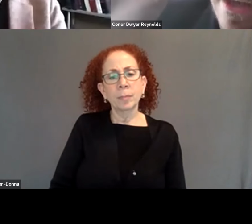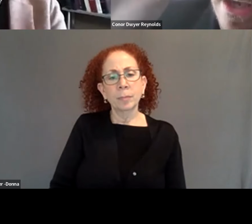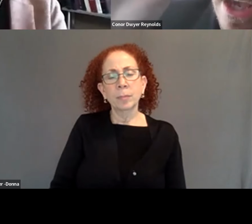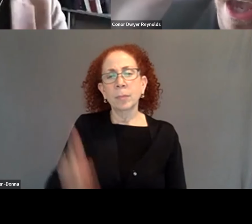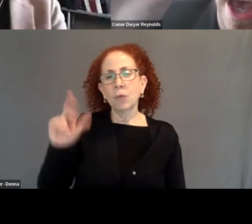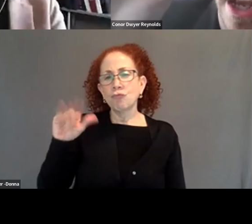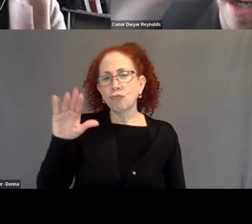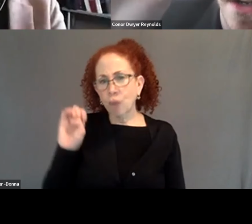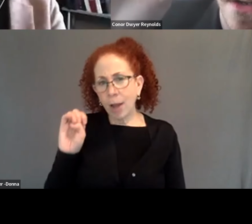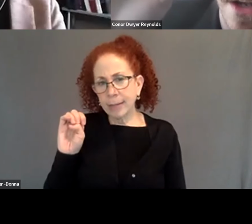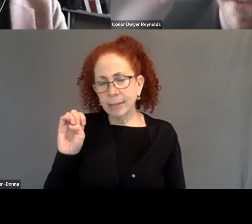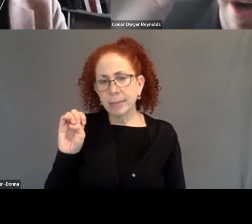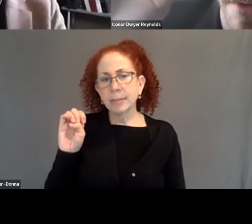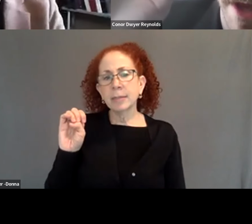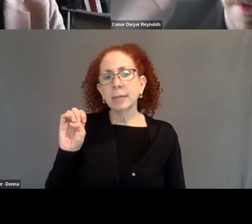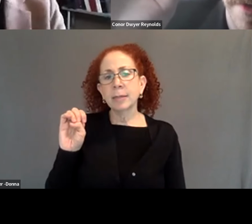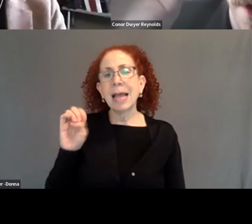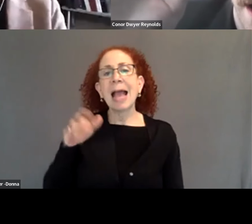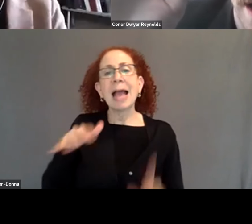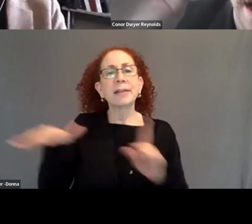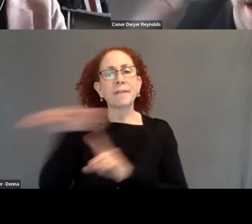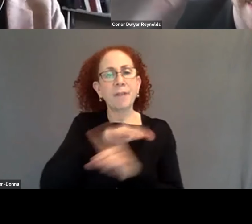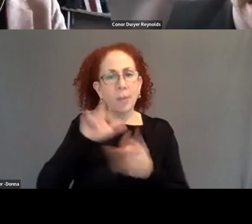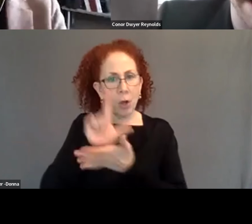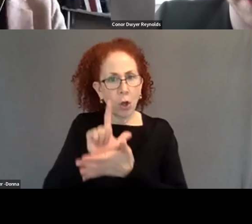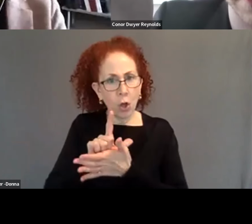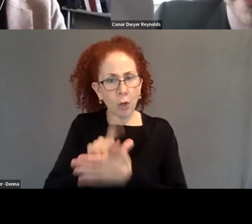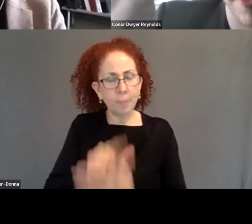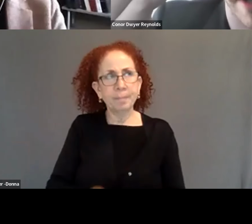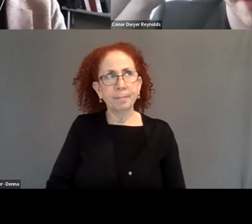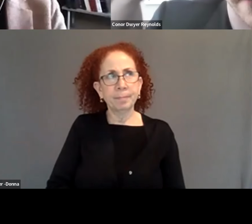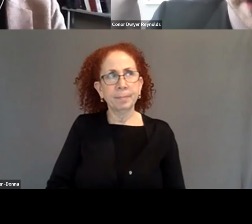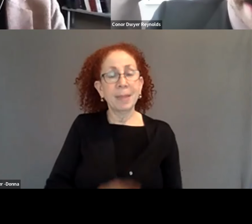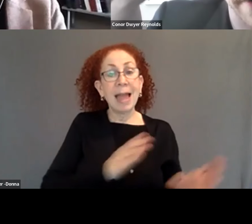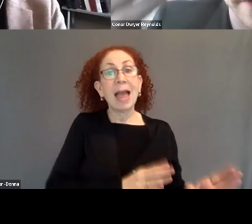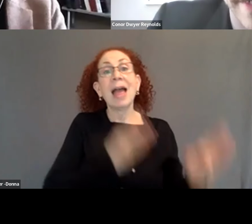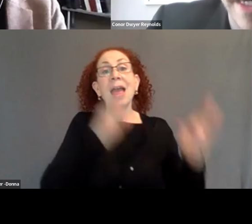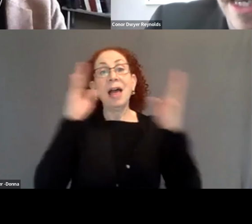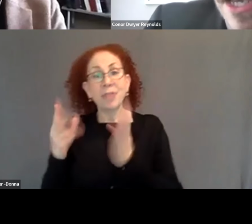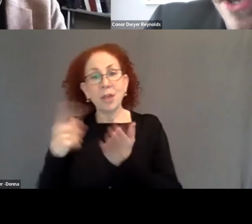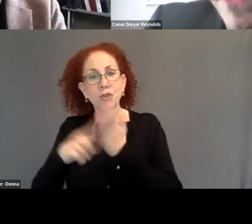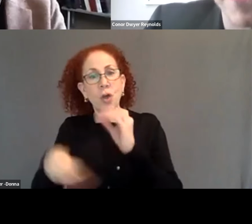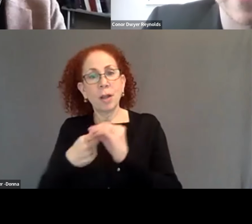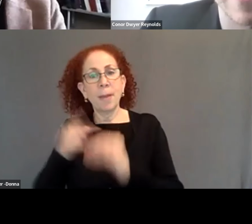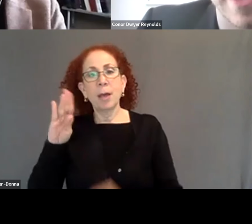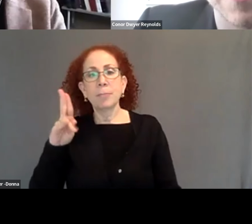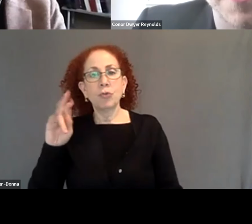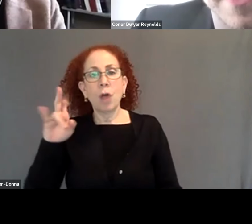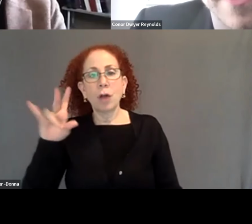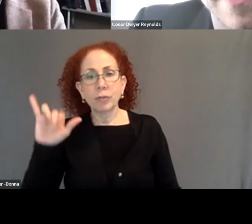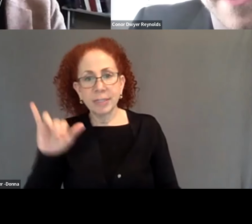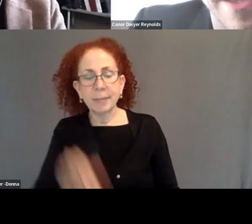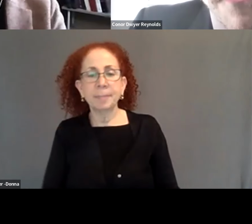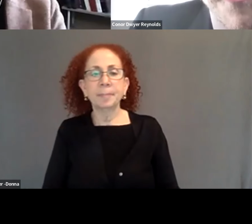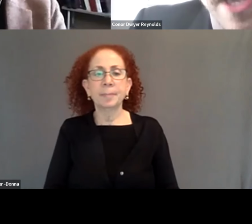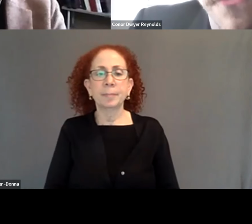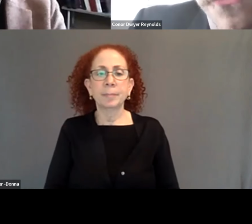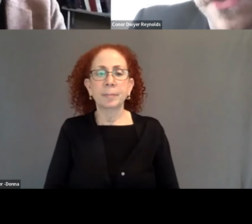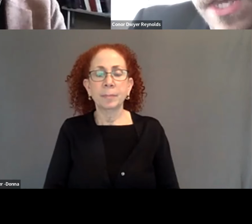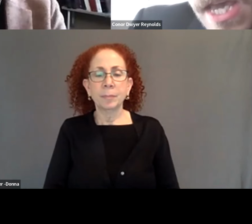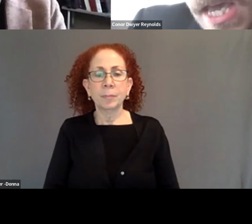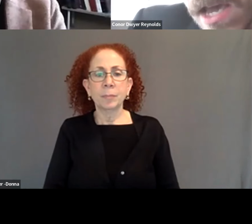race and environmental law, and then I want to turn to the question of bureaucracy. So the answer is,